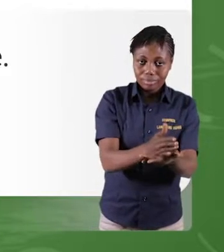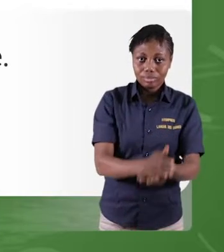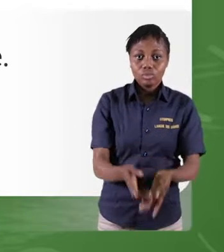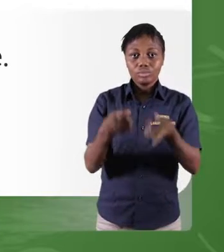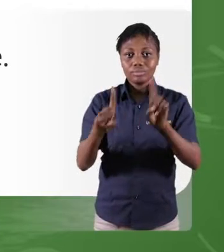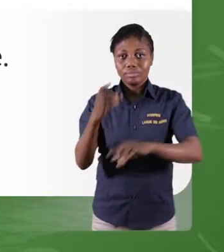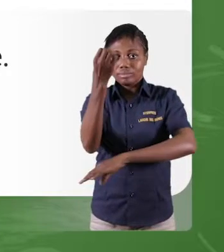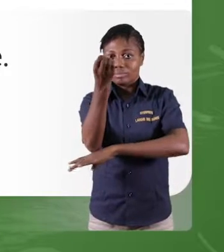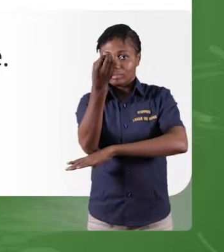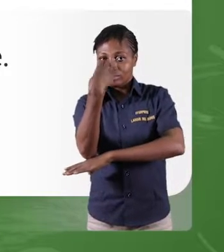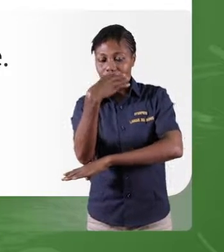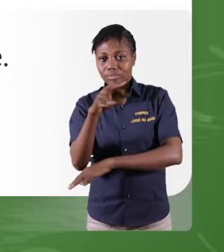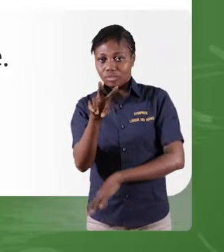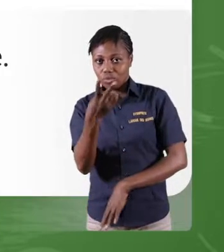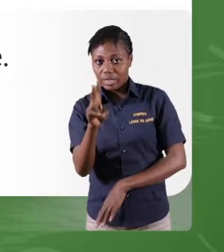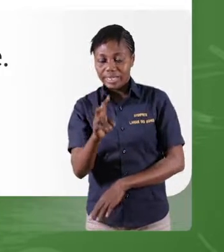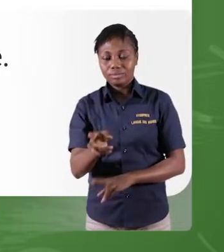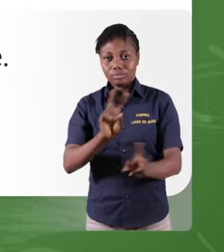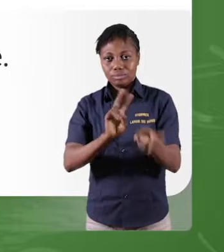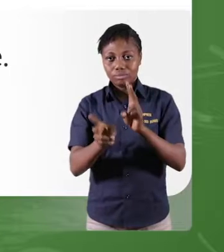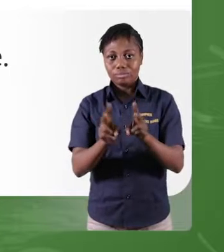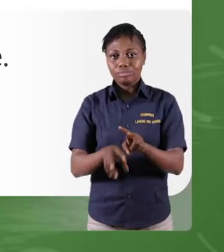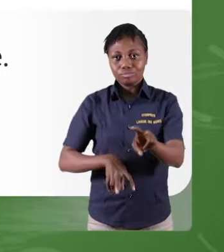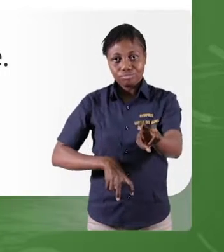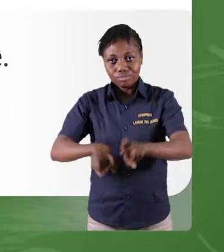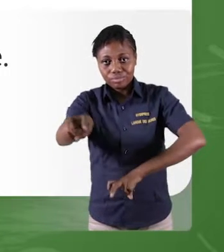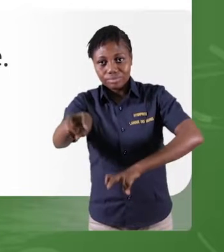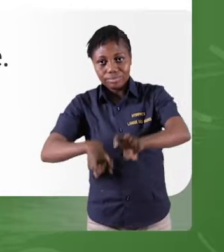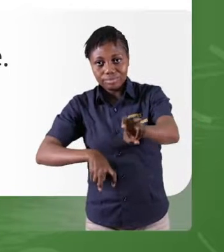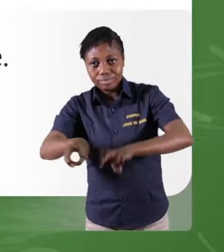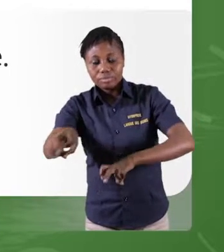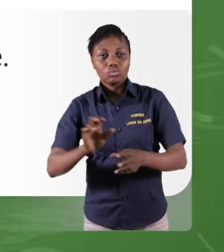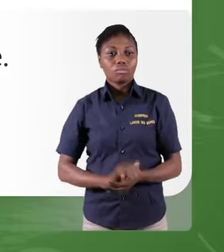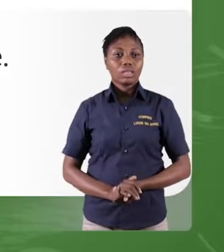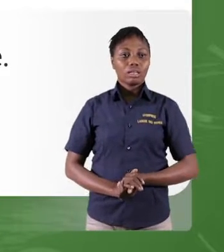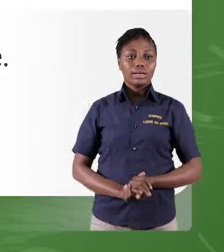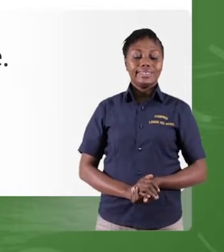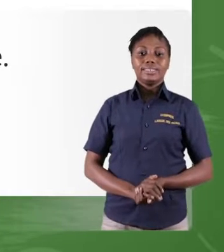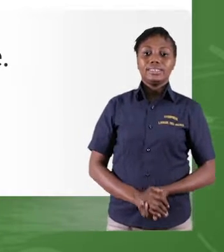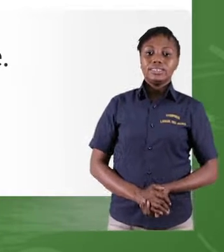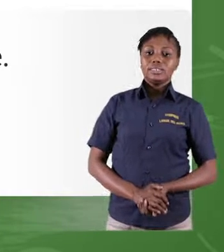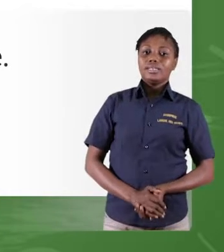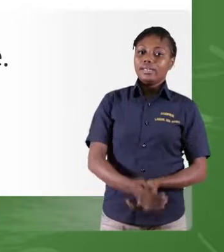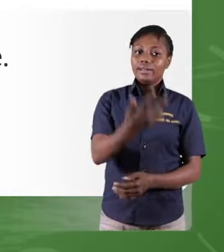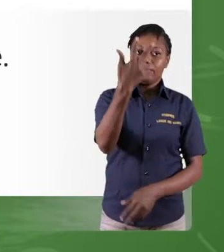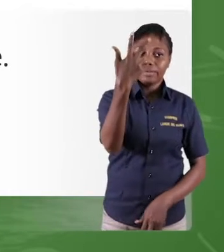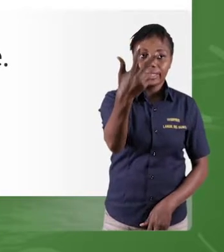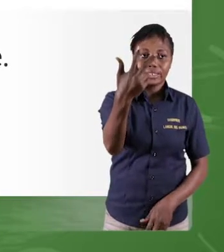must stop, and when it goes green, the cars can move. Very good. 3,